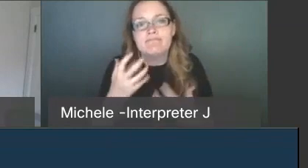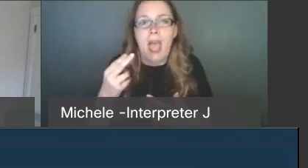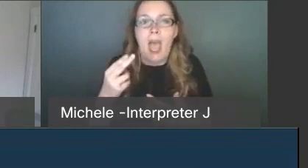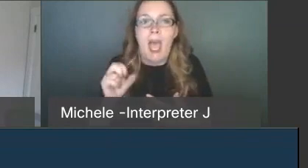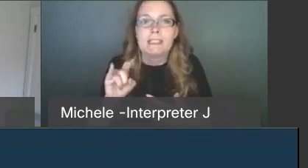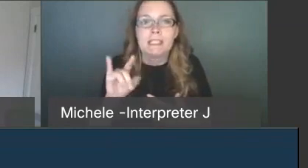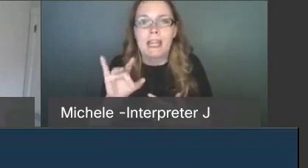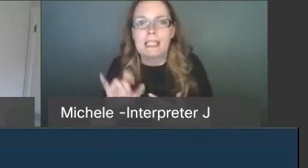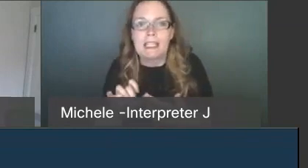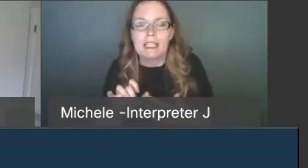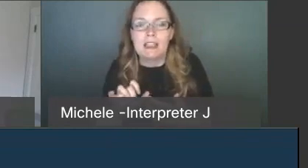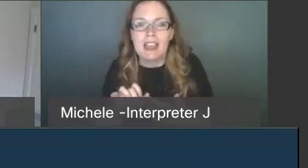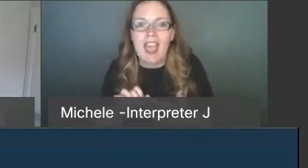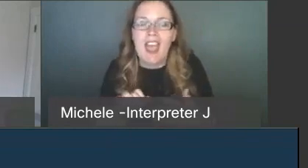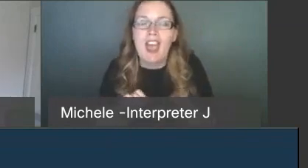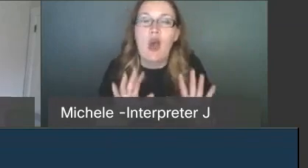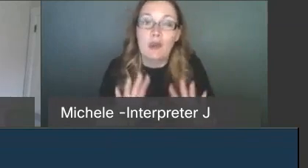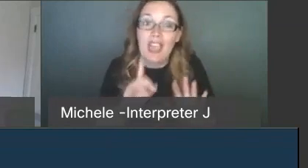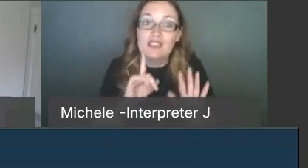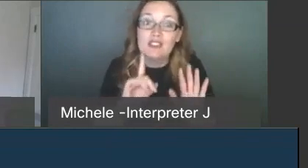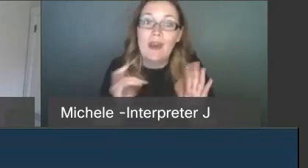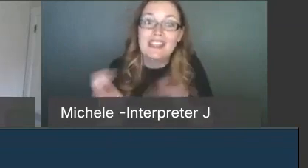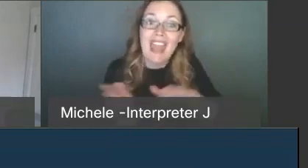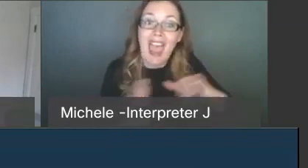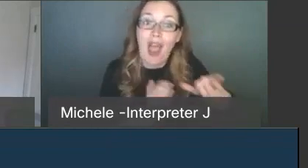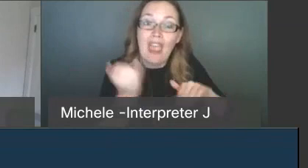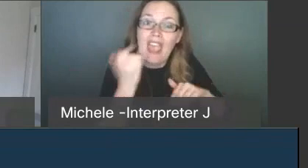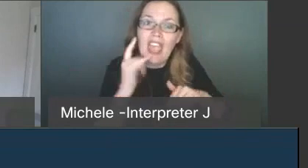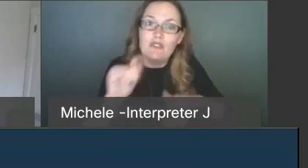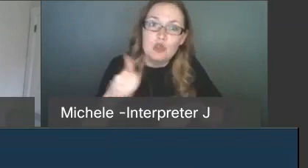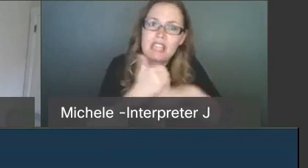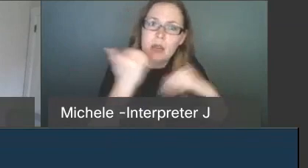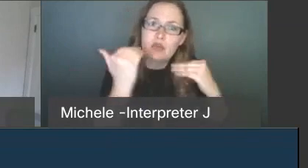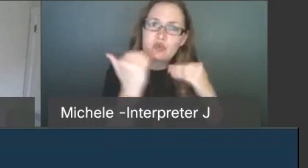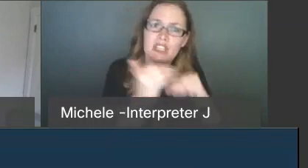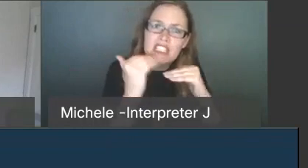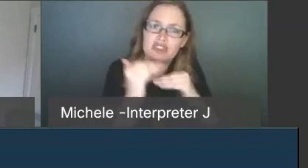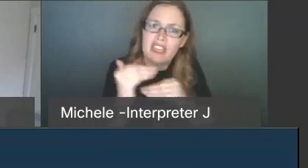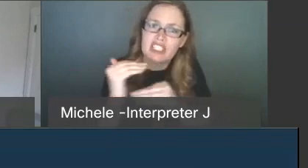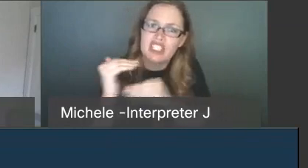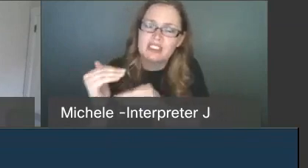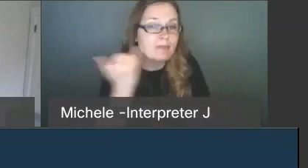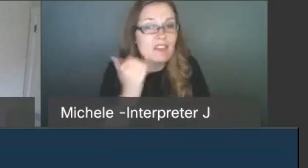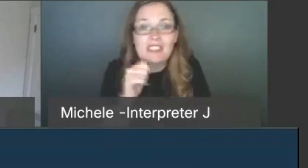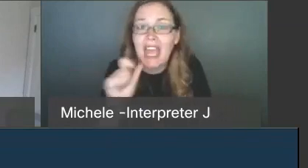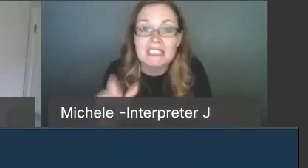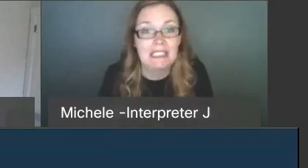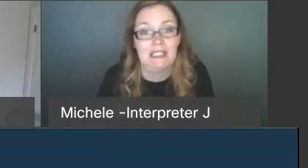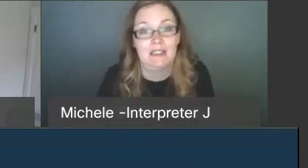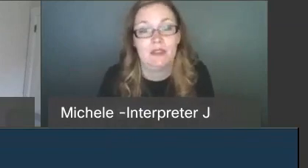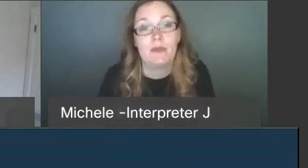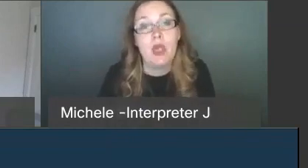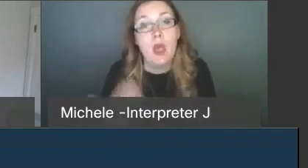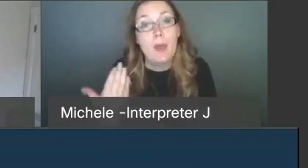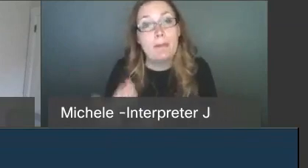think somebody feels then if we're putting a lot of restrictions on them, especially if they're not needed, right? So we might actually